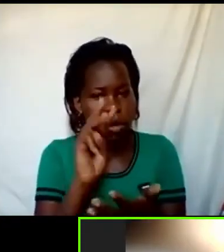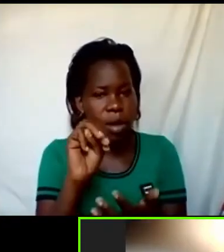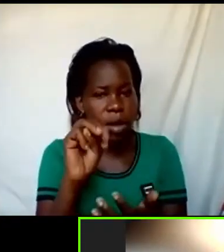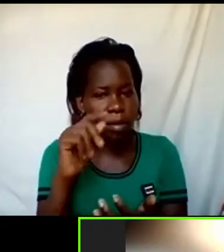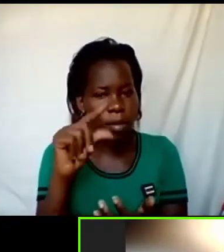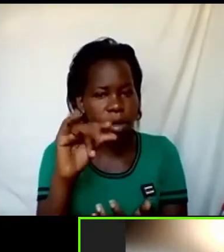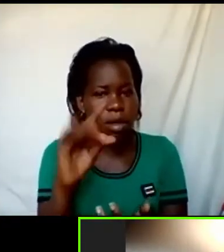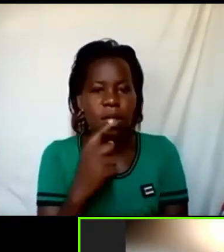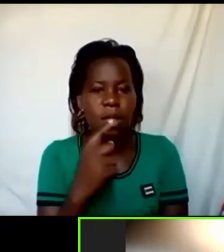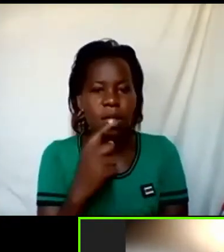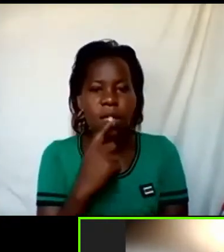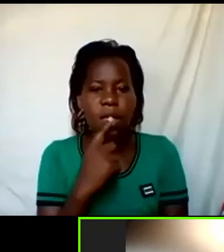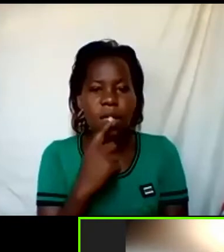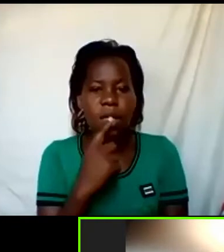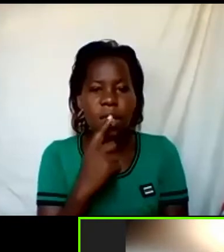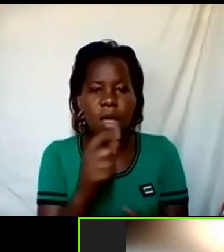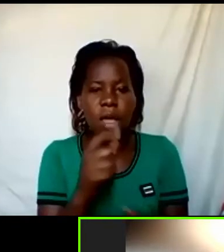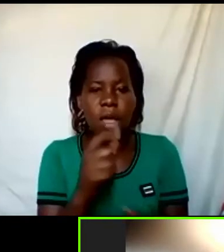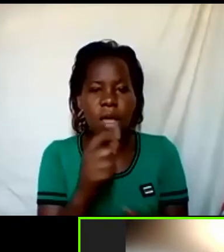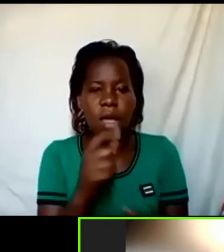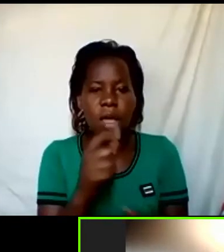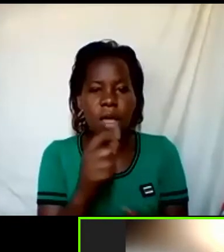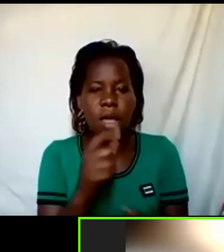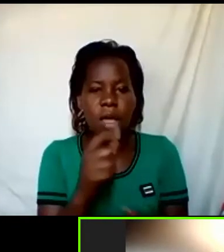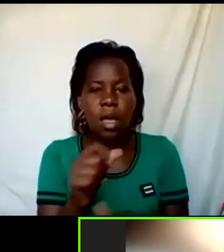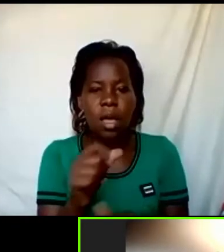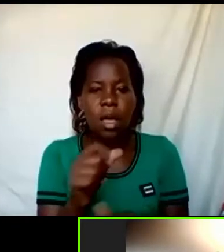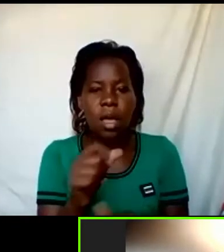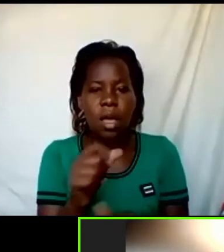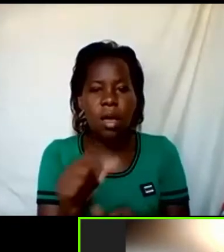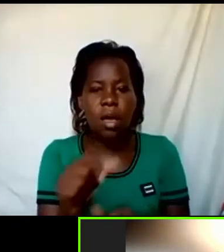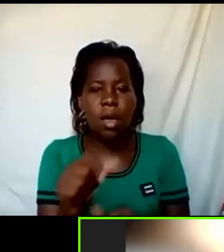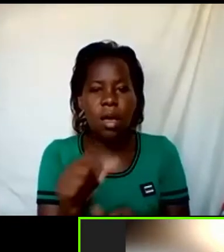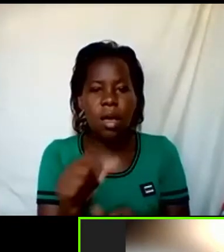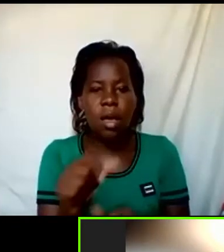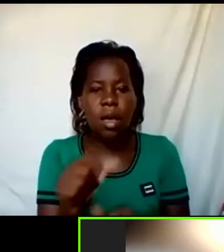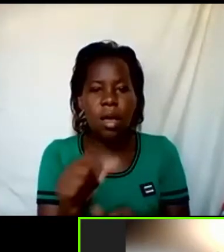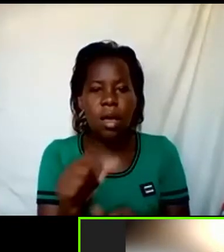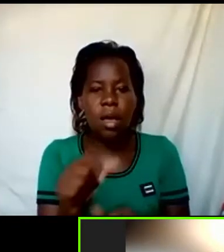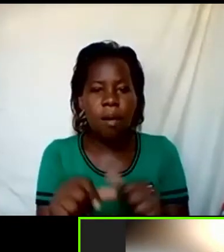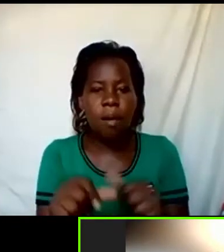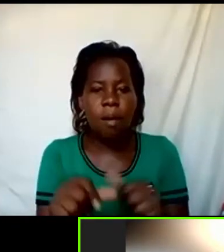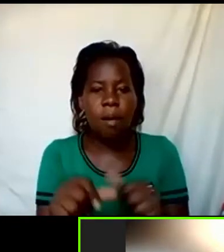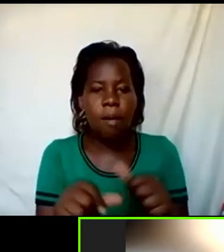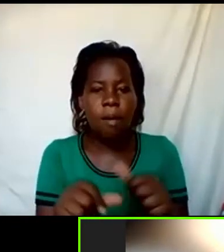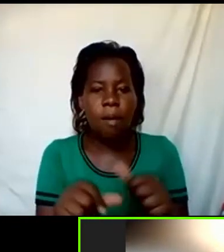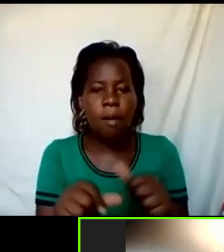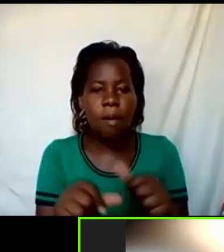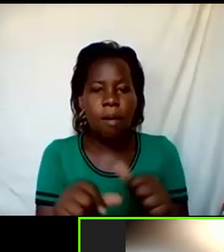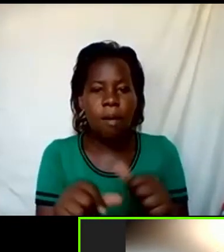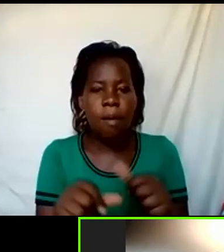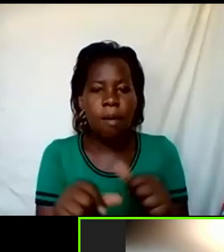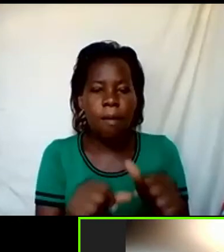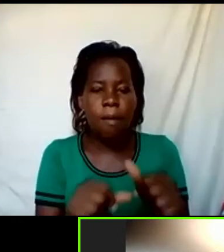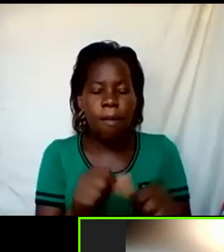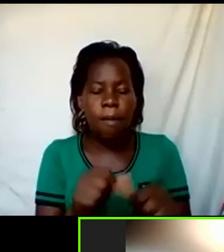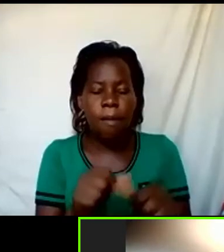trade agreement. And I know there's a lot of things that are happening in that space where there's going to be an opportunity for Ugandans to get their products across the